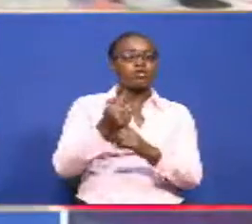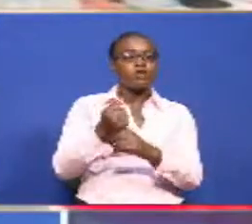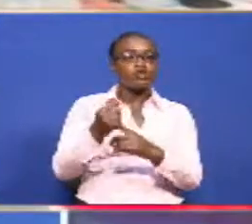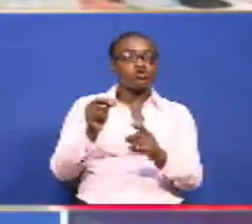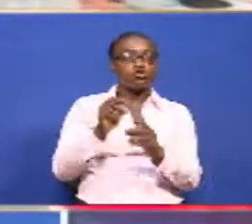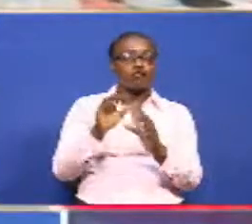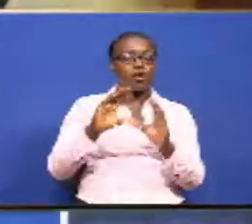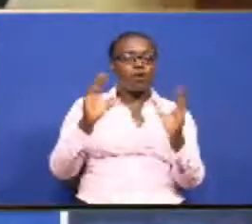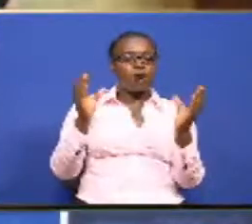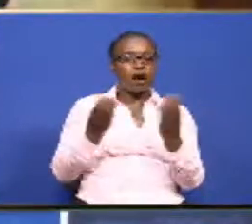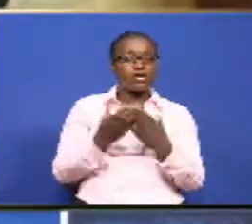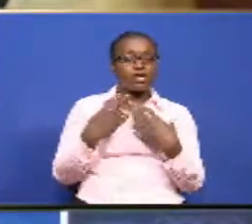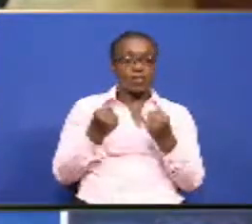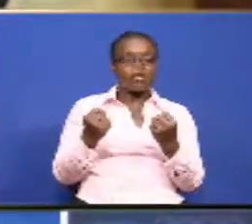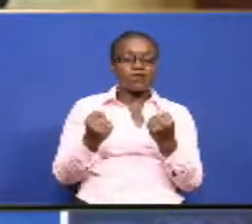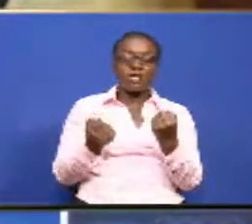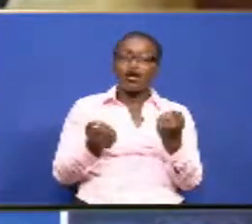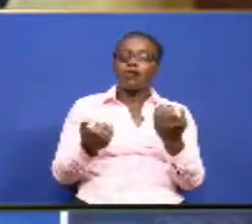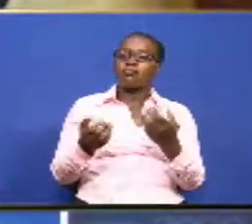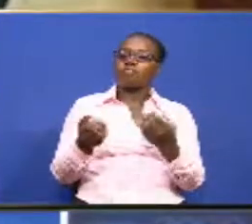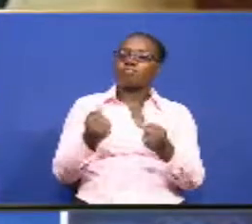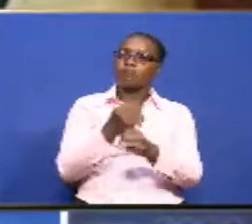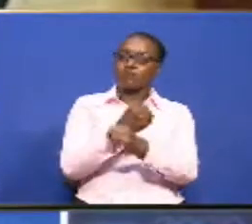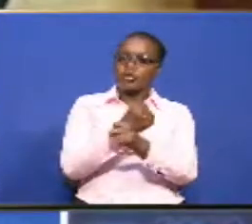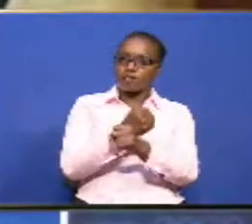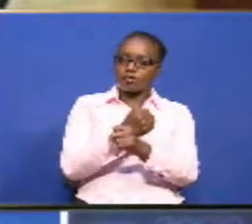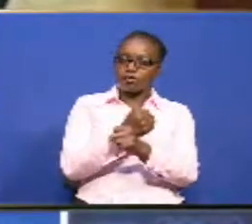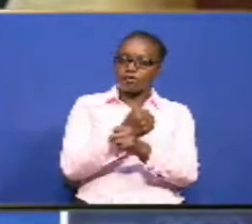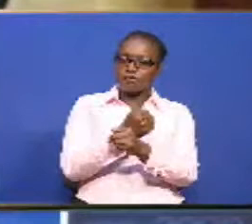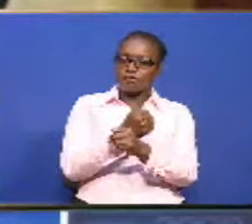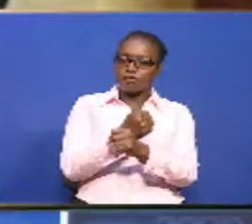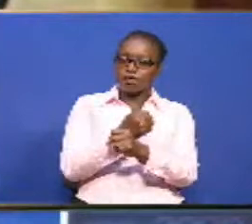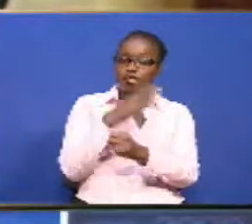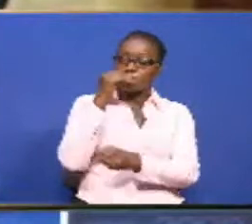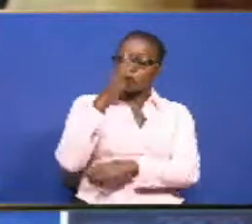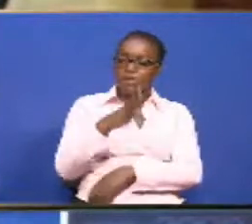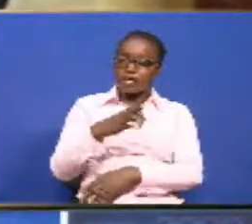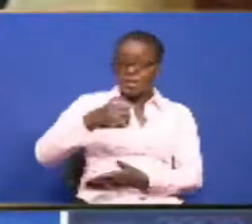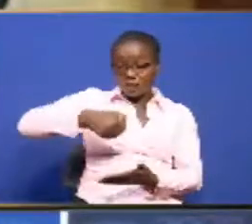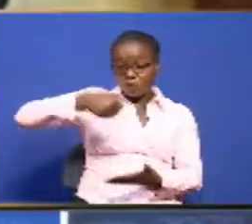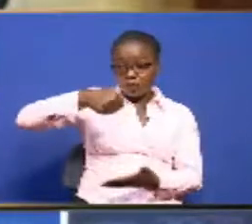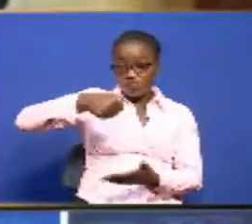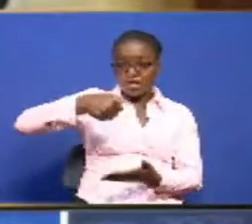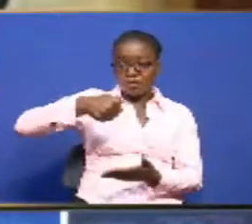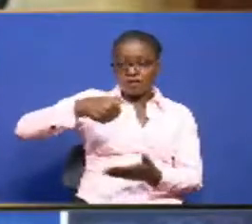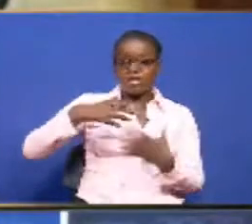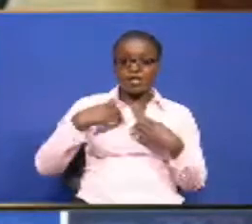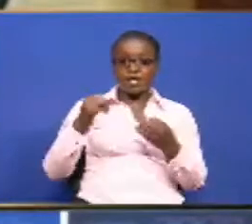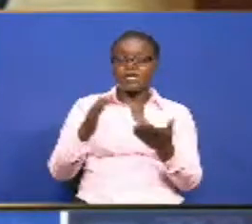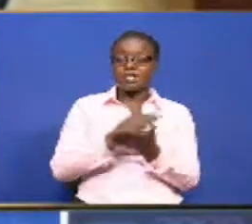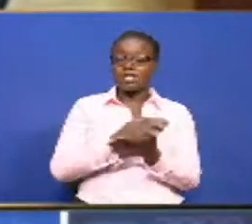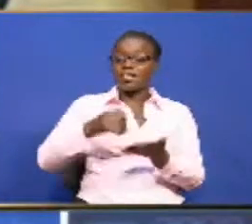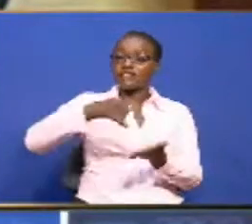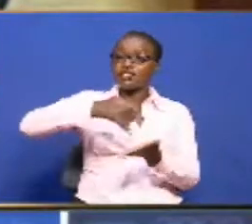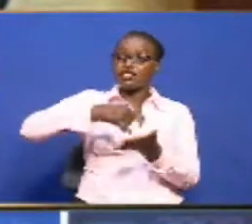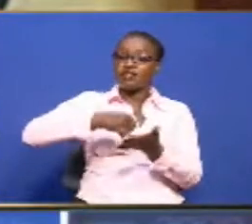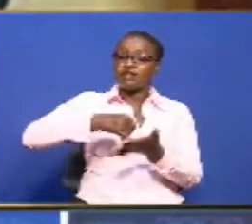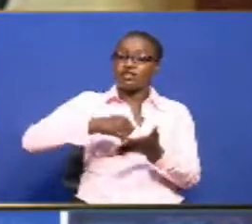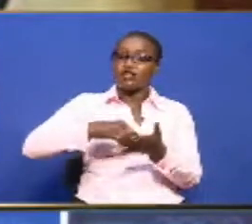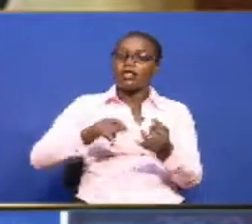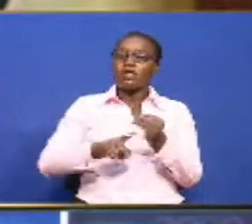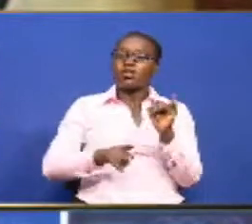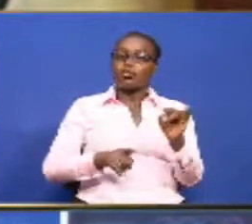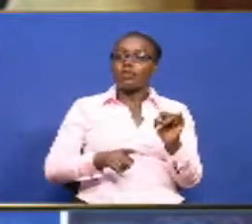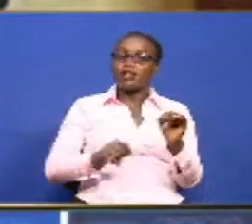drivers and enablers. Mr. Speaker, the budget for the health sector includes shilling